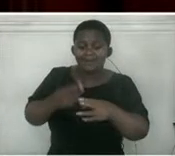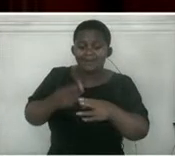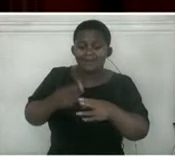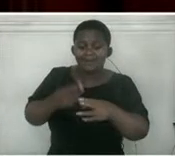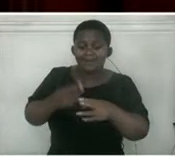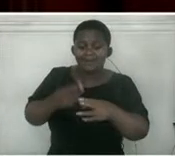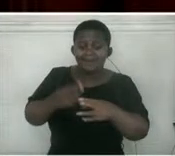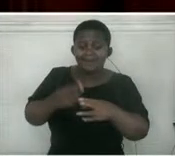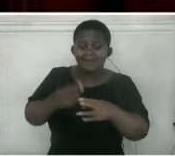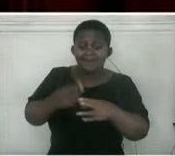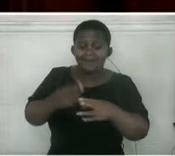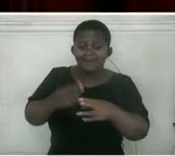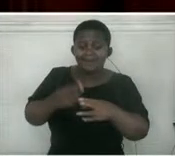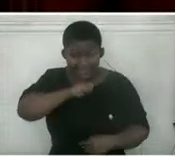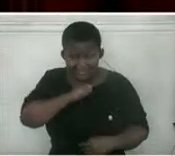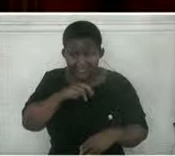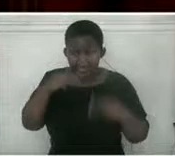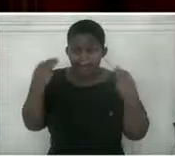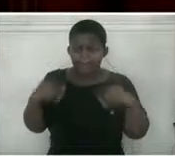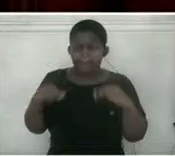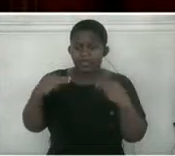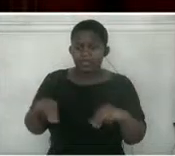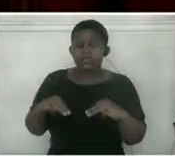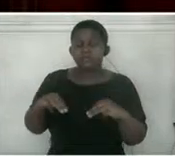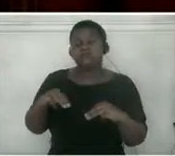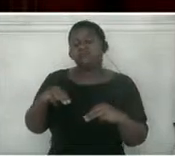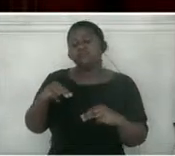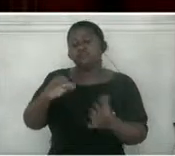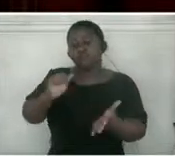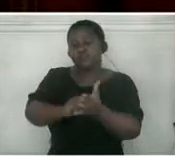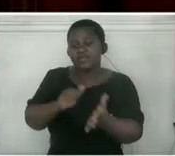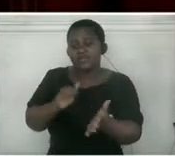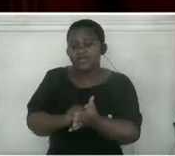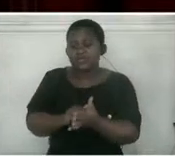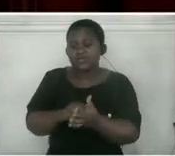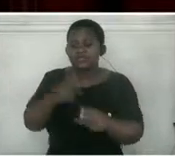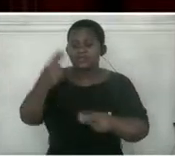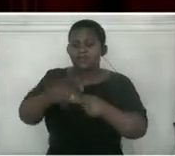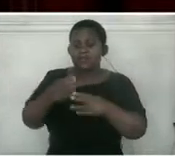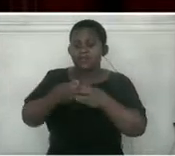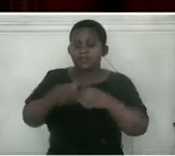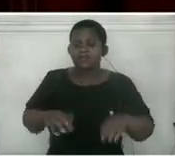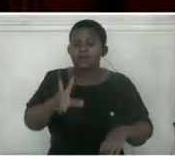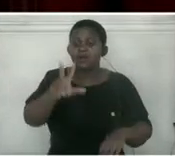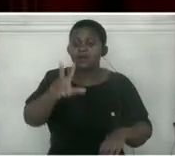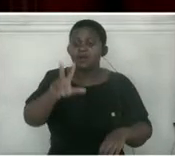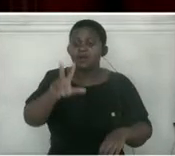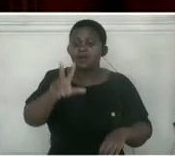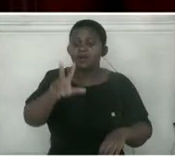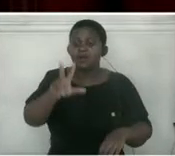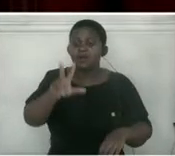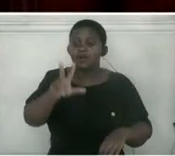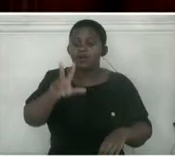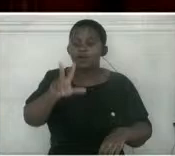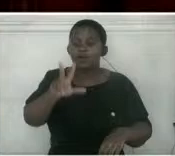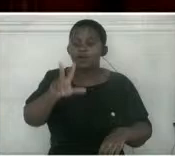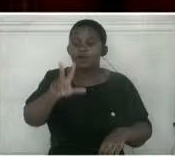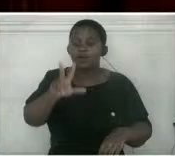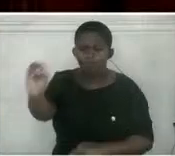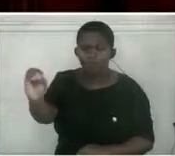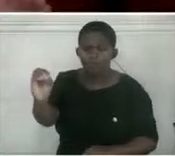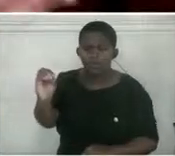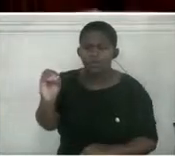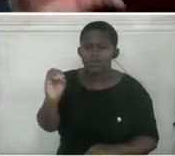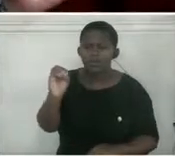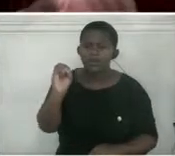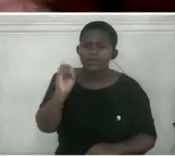Natal imakethe yokudayisa amaqanda angu 80,000 a day isikhona.